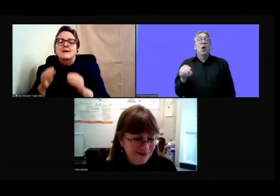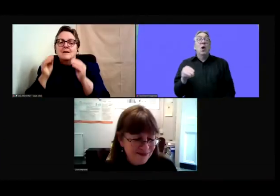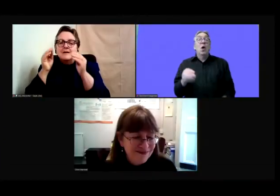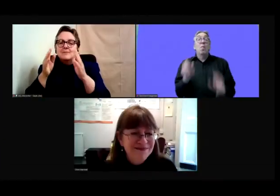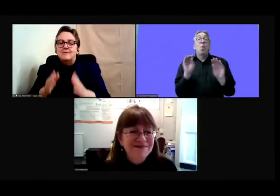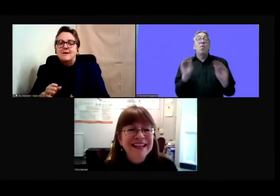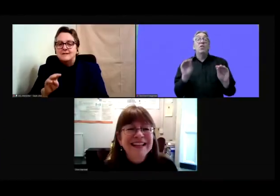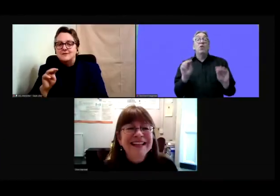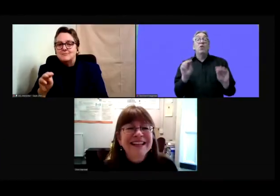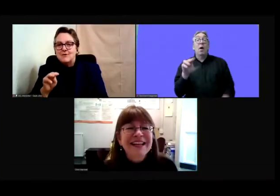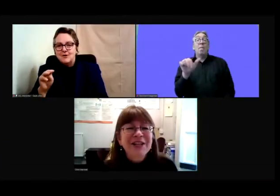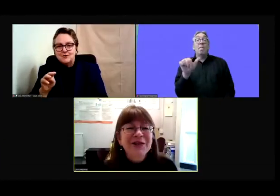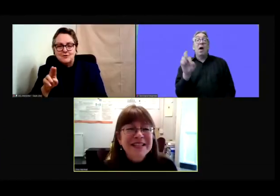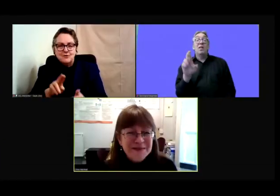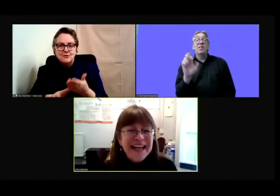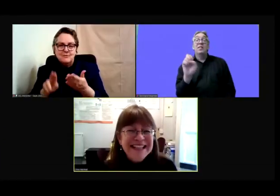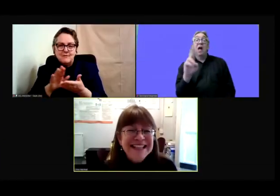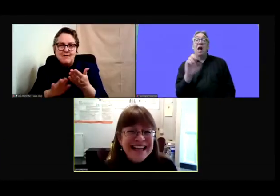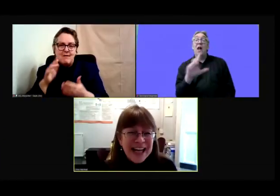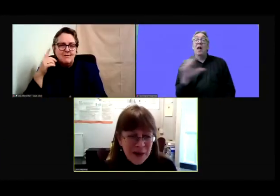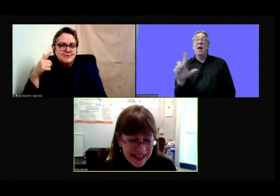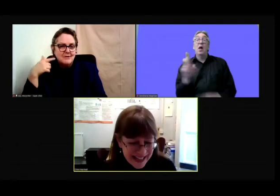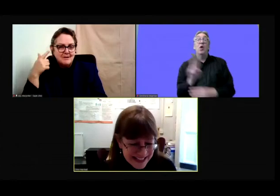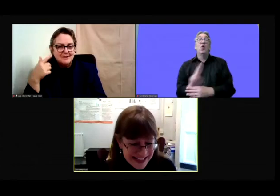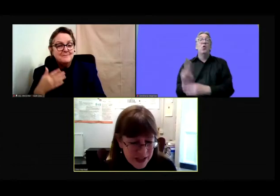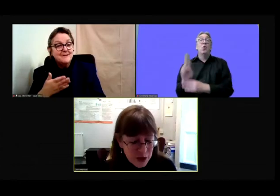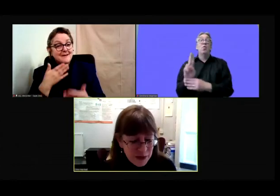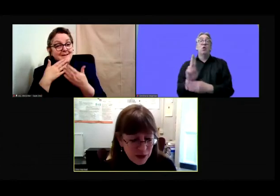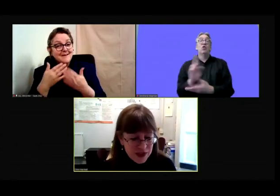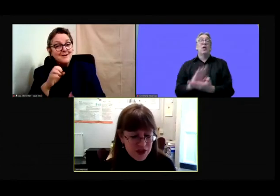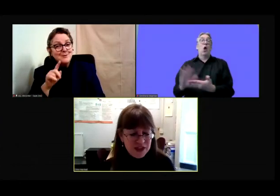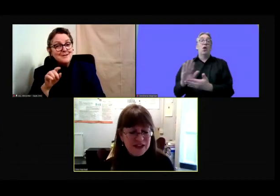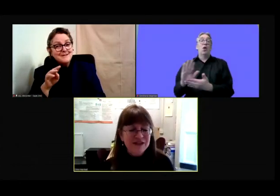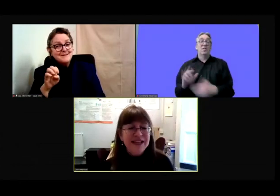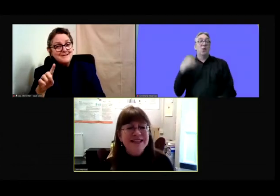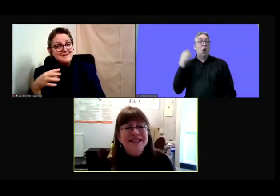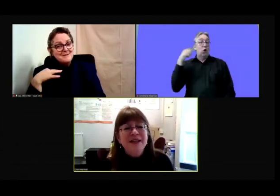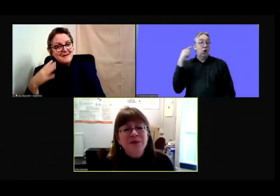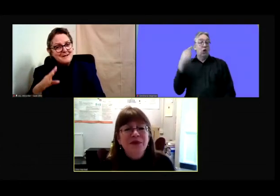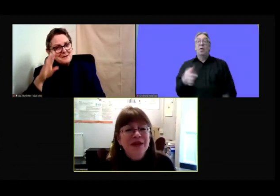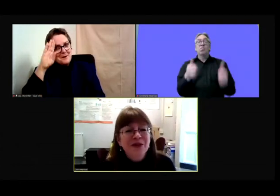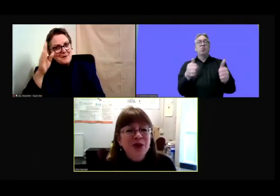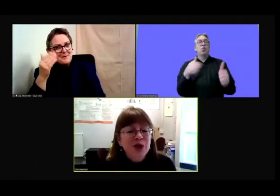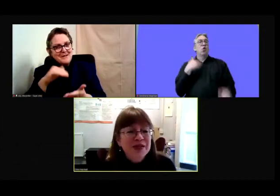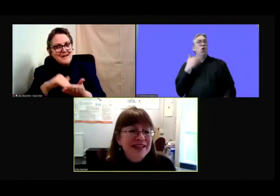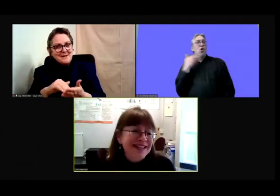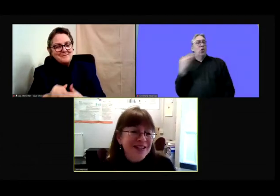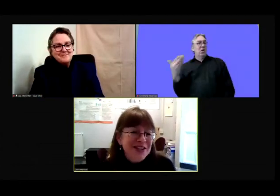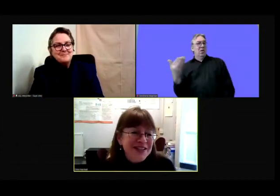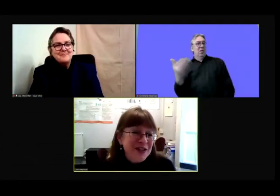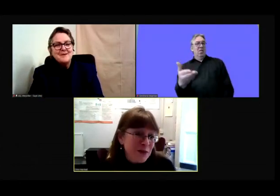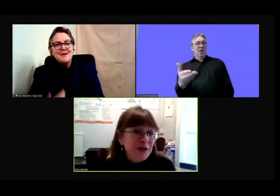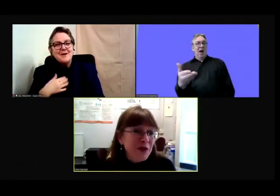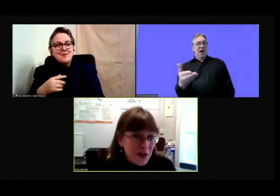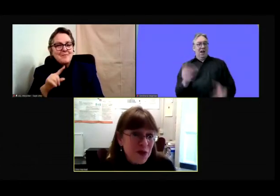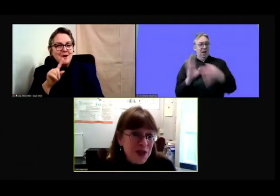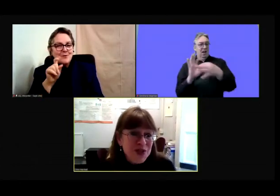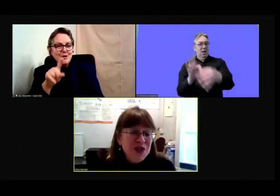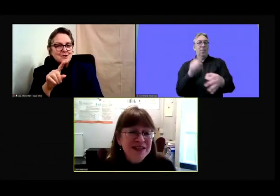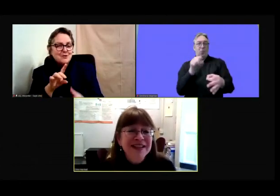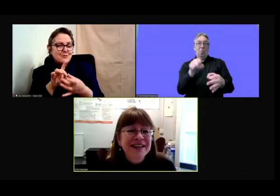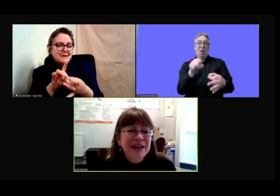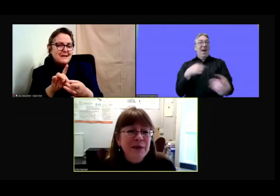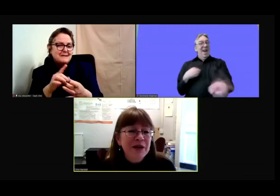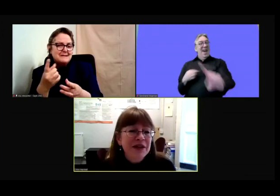London. Thank you, esteemed candidate. Hello again. So my question now relates to something that you said in answer to my